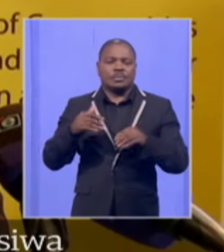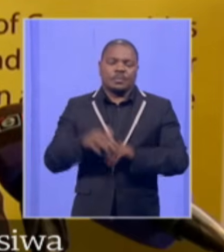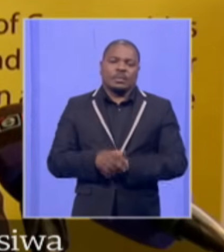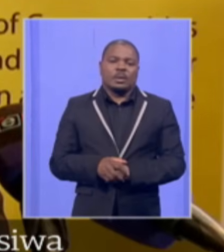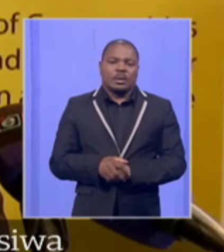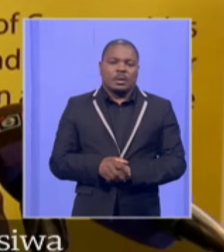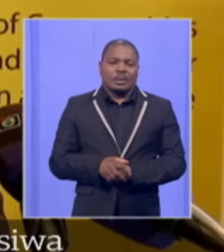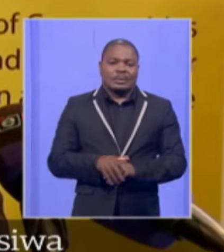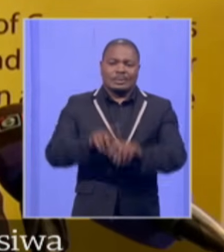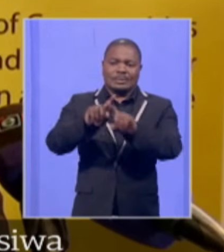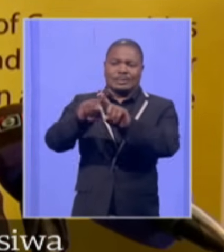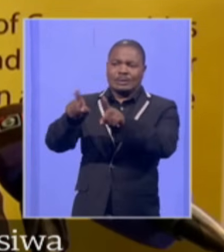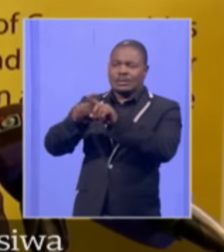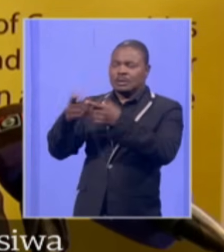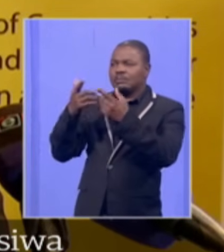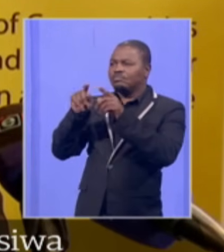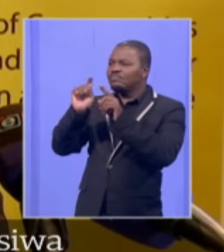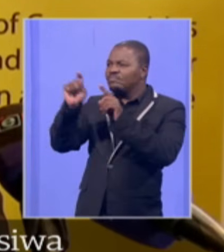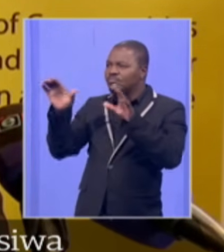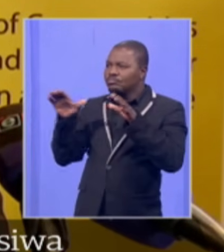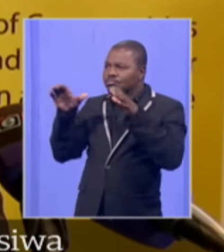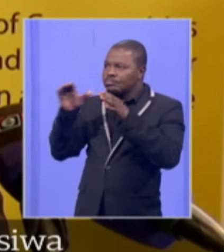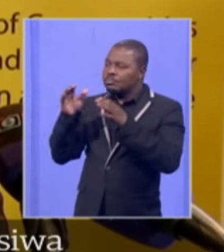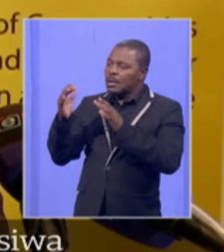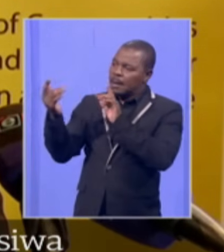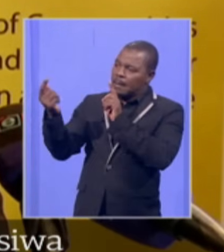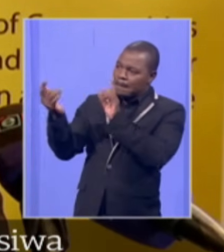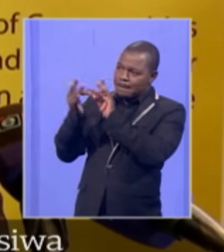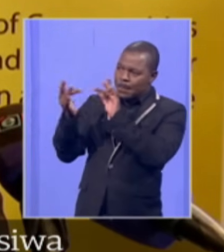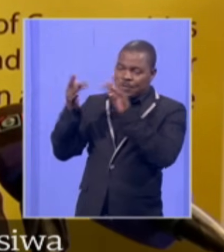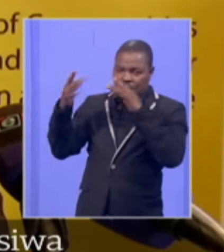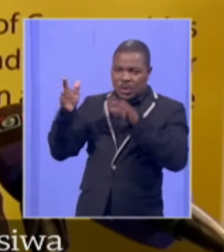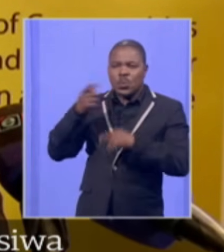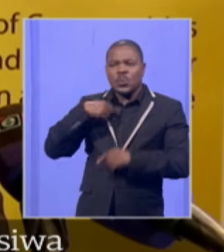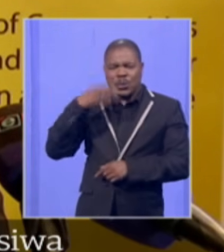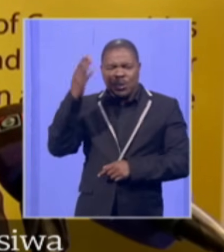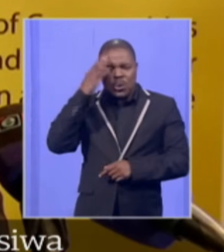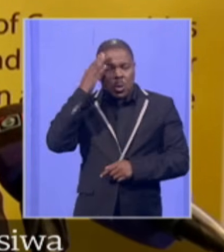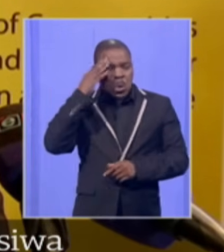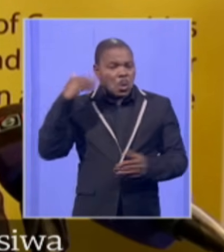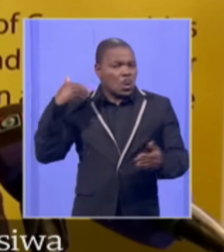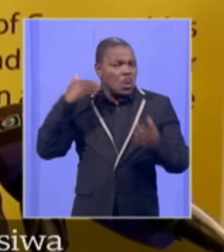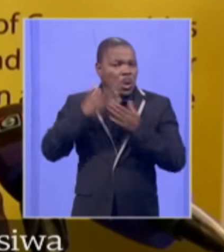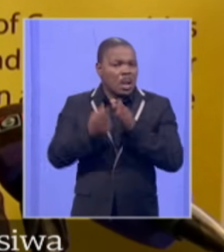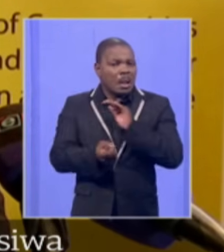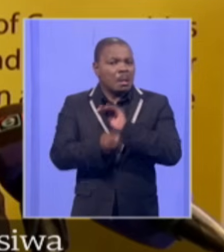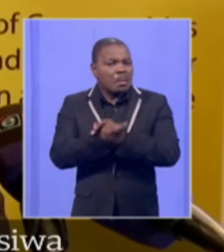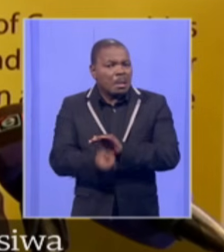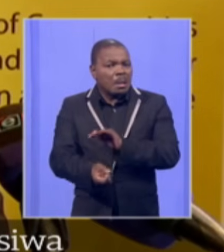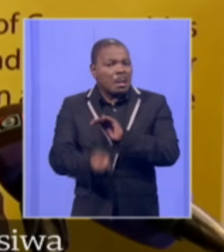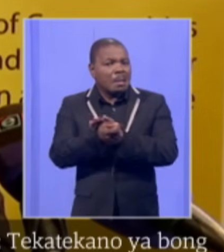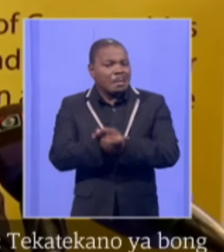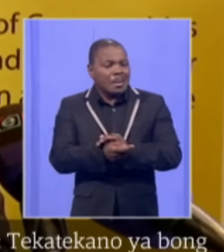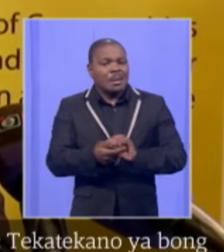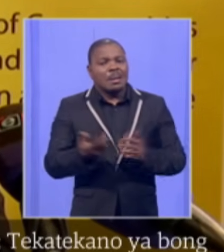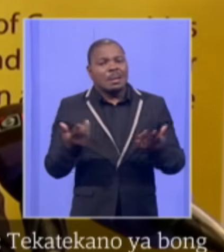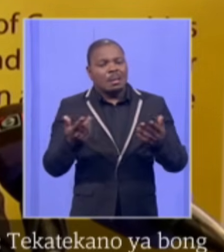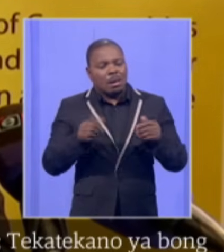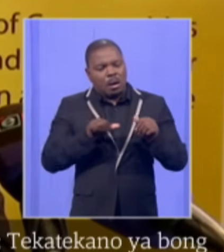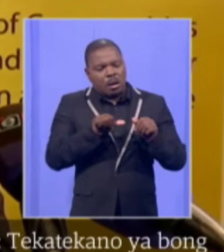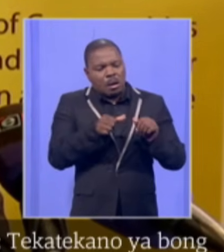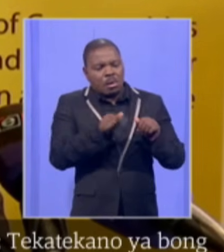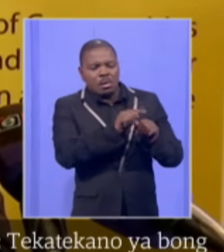by different stakeholders, and we do know that this has been happening in the value